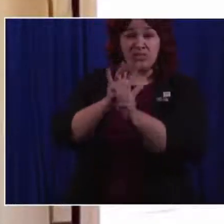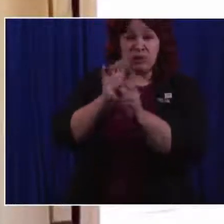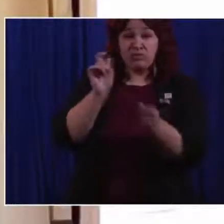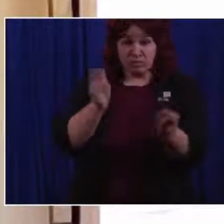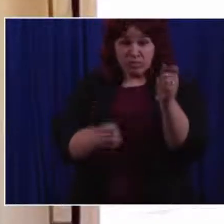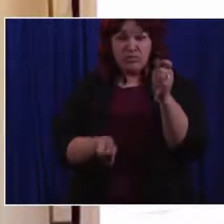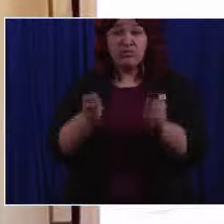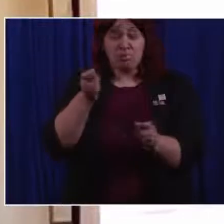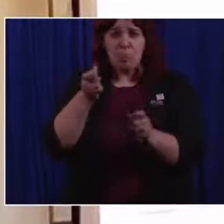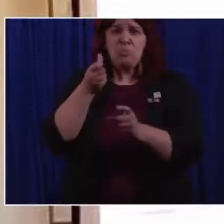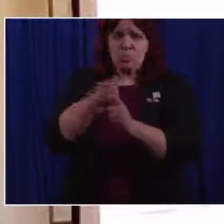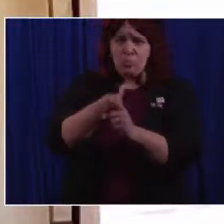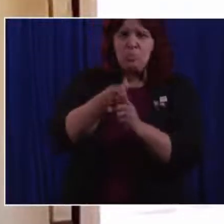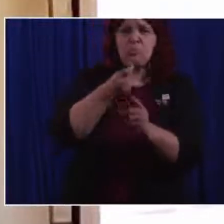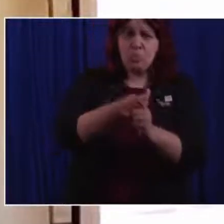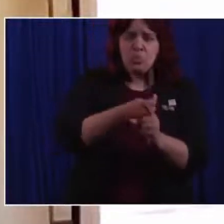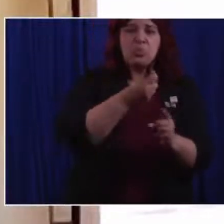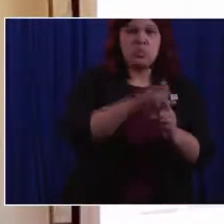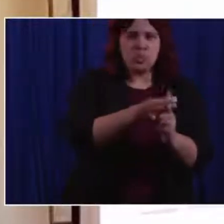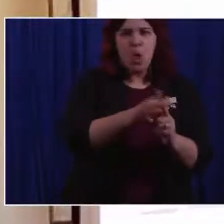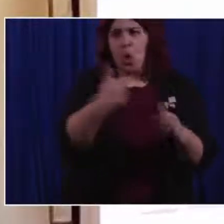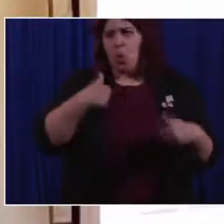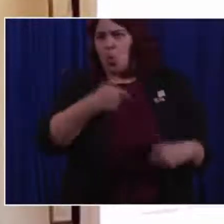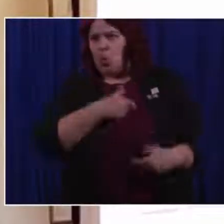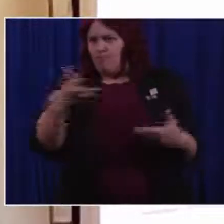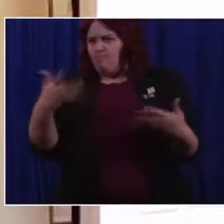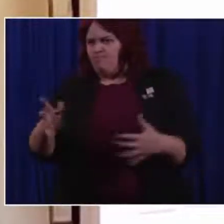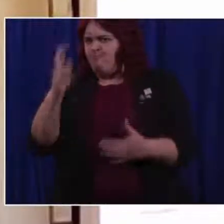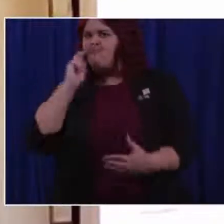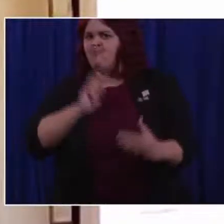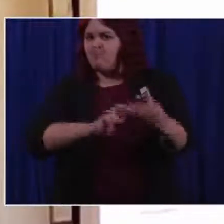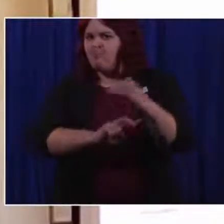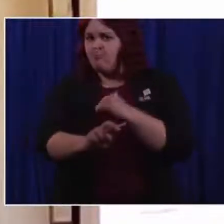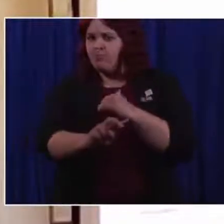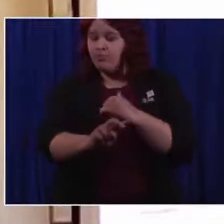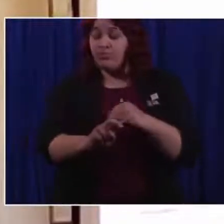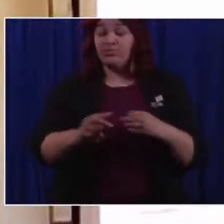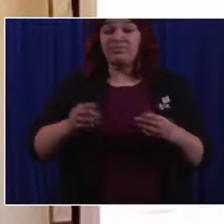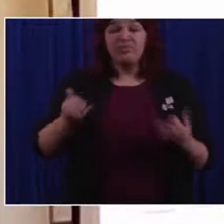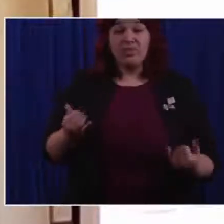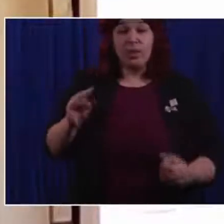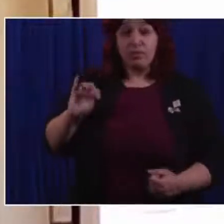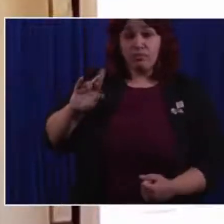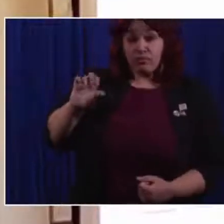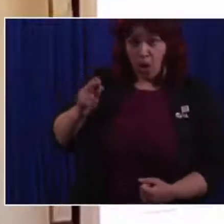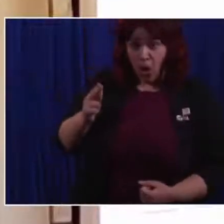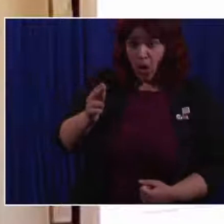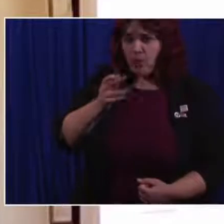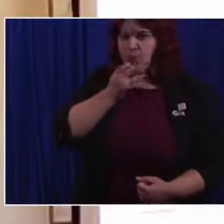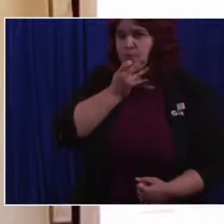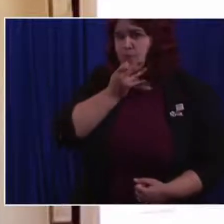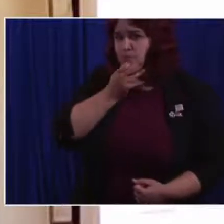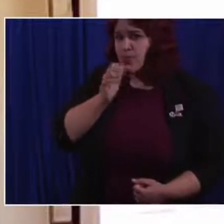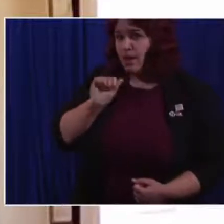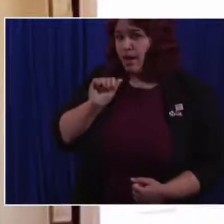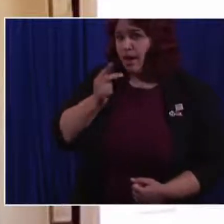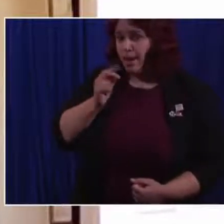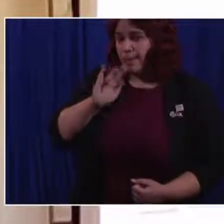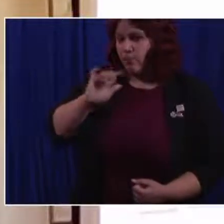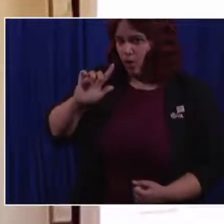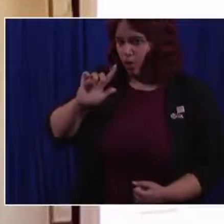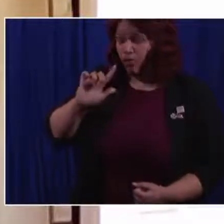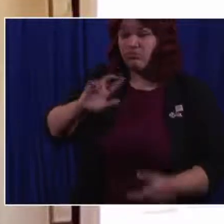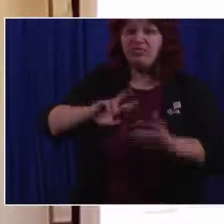expecting. As we move through March and head into April, we continue to expect a growing presence of